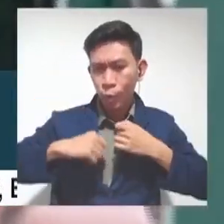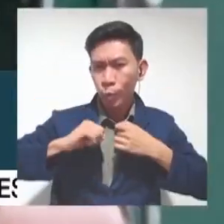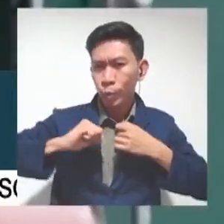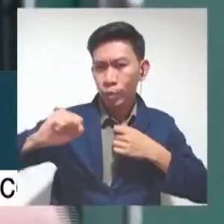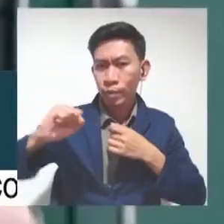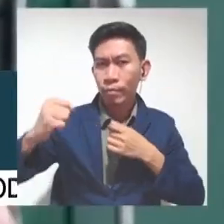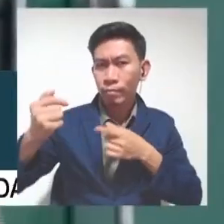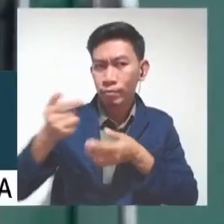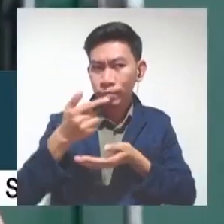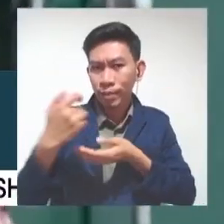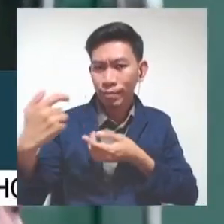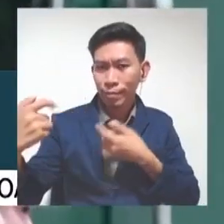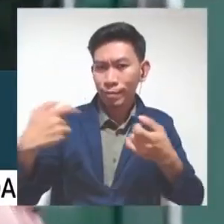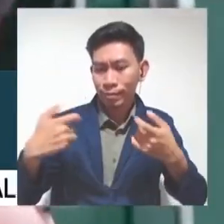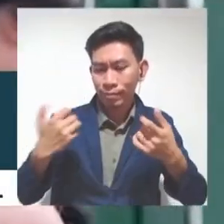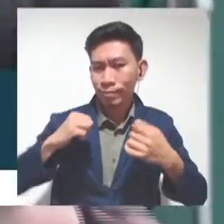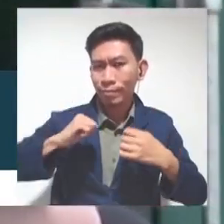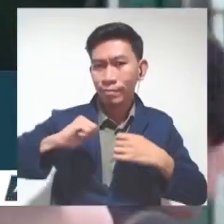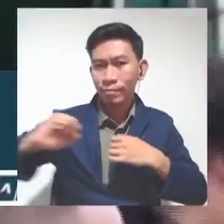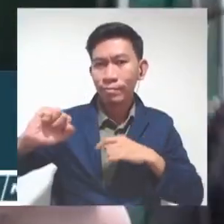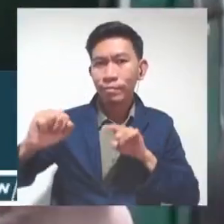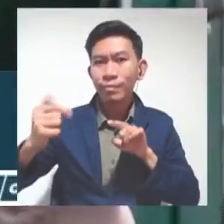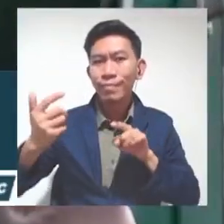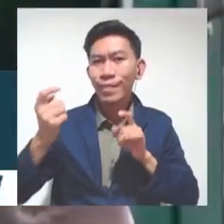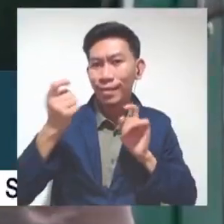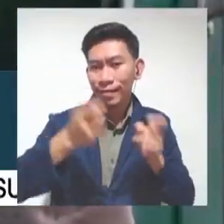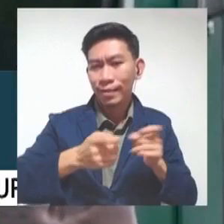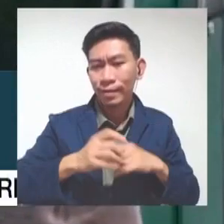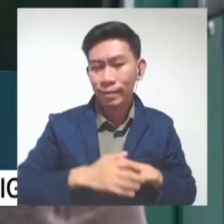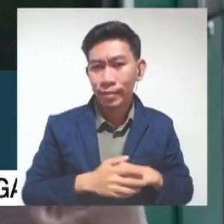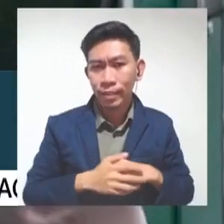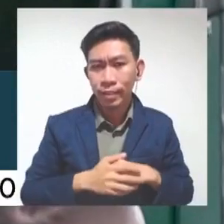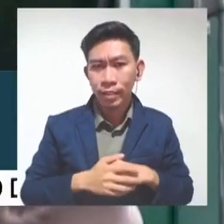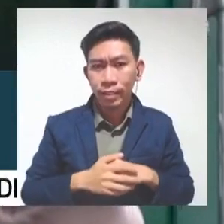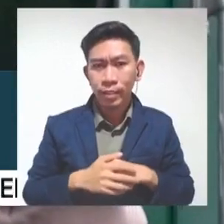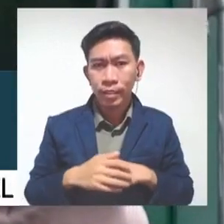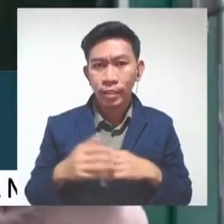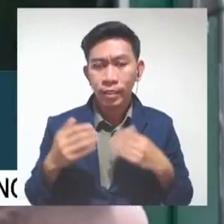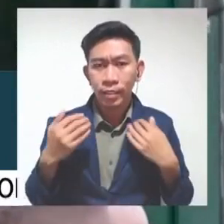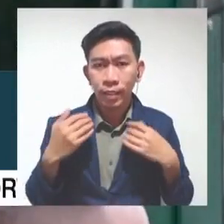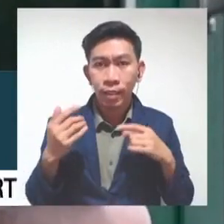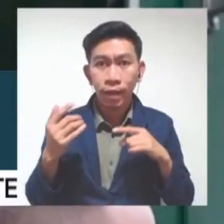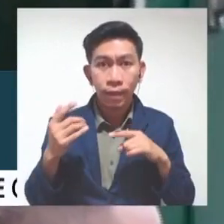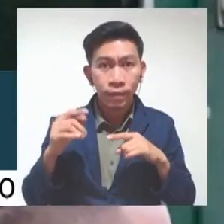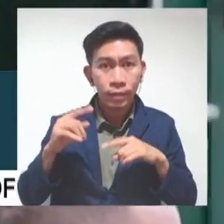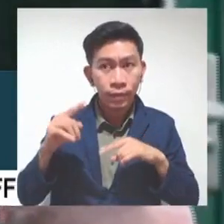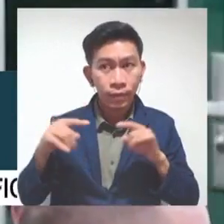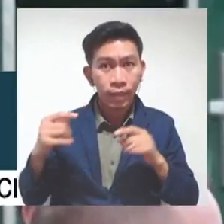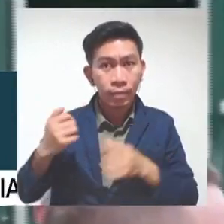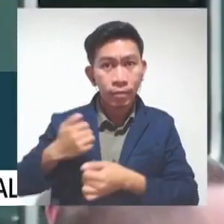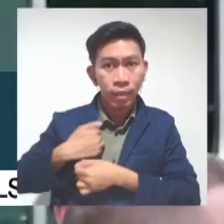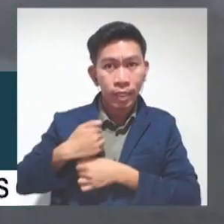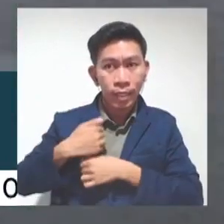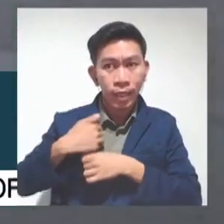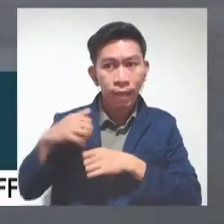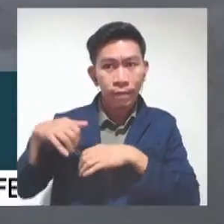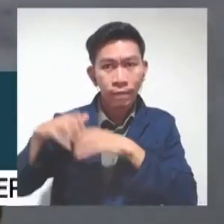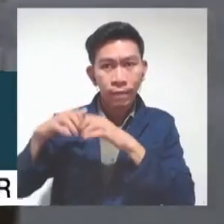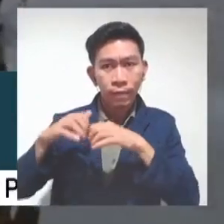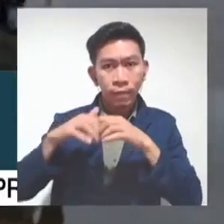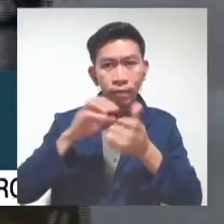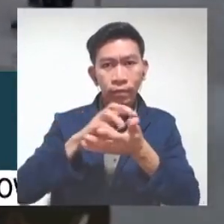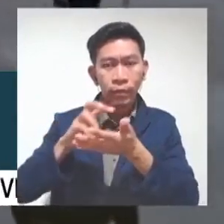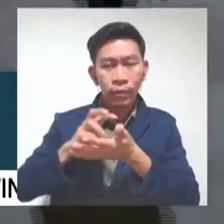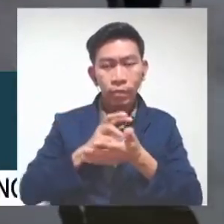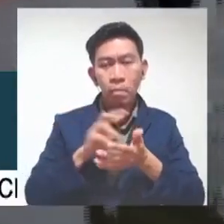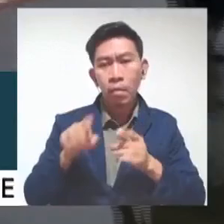gifts. During his rare six-day visit, Kim toured Russia's spaceport as well as several military production facilities. He also